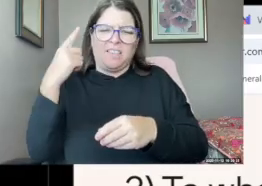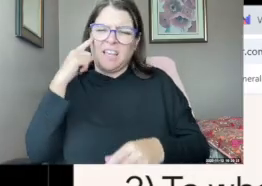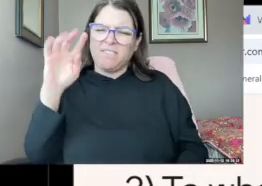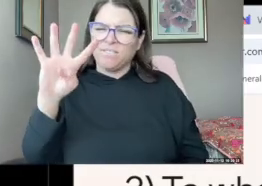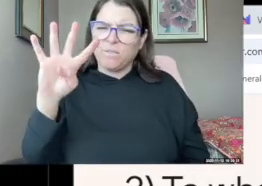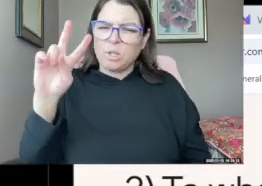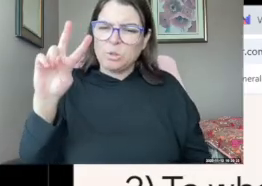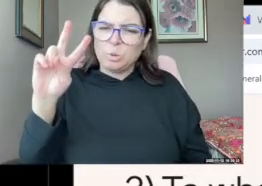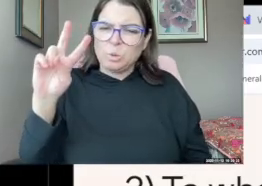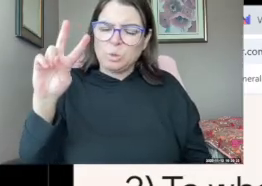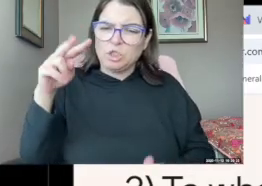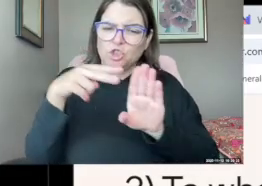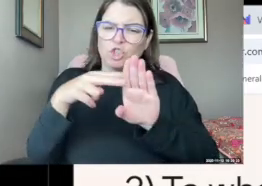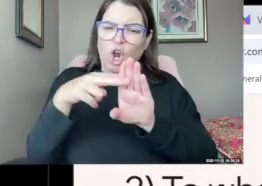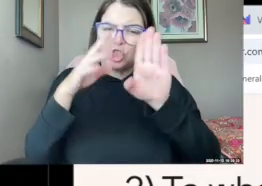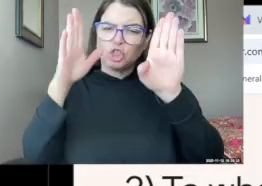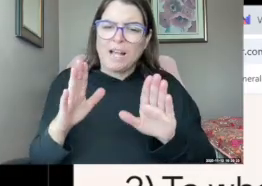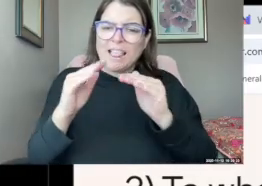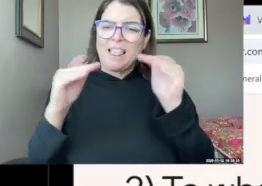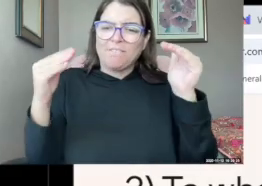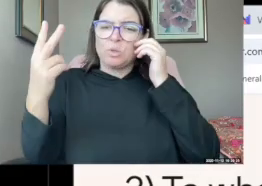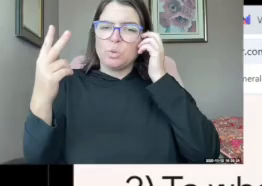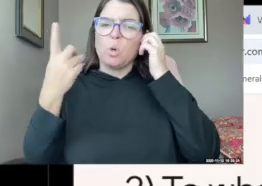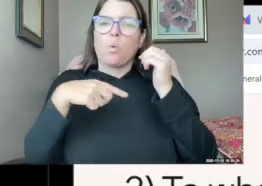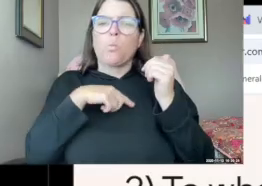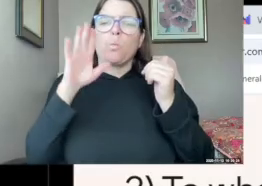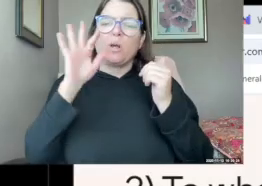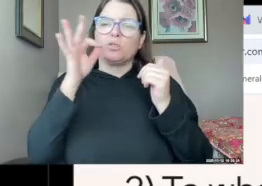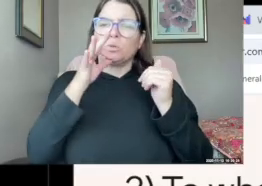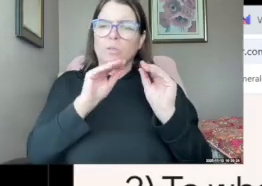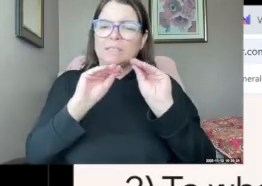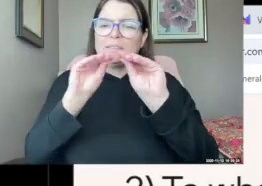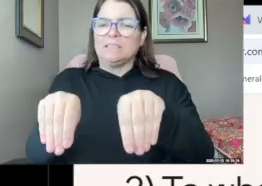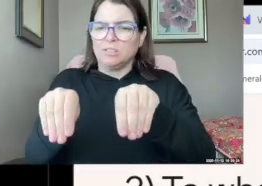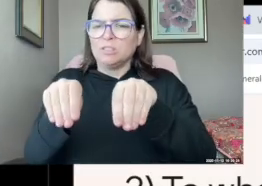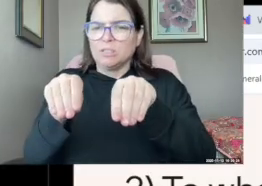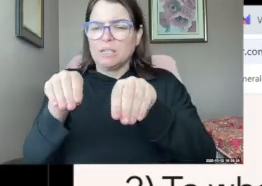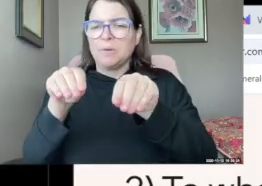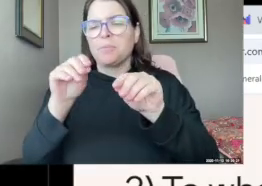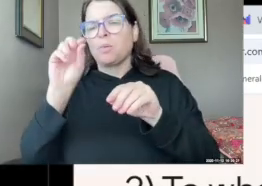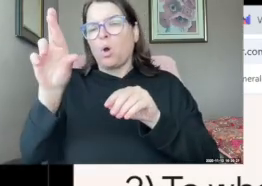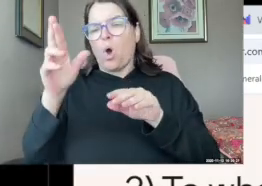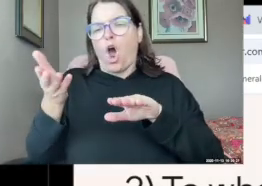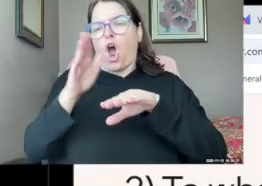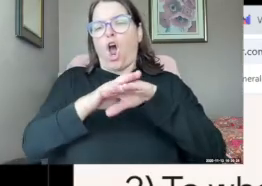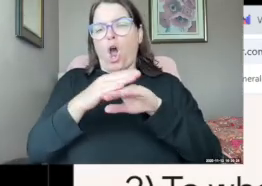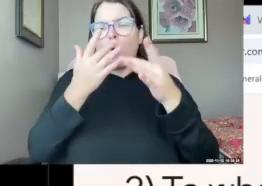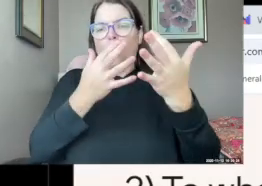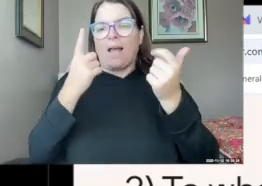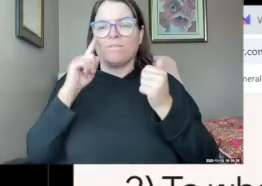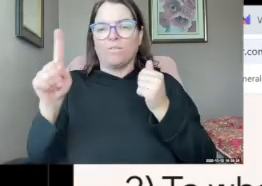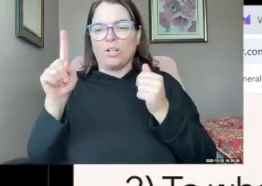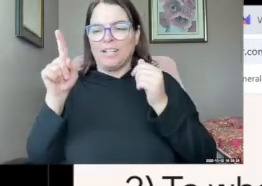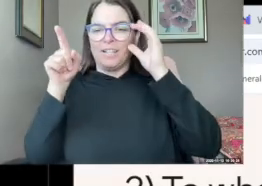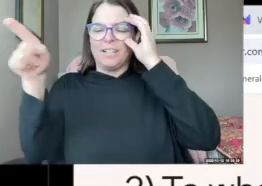are at what is it? I think 42 chargers, level 2. We're about to install